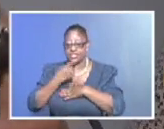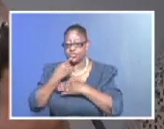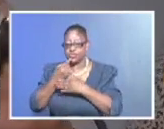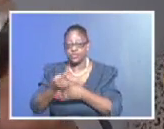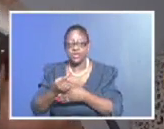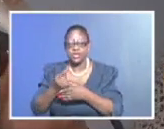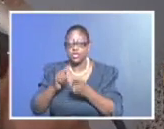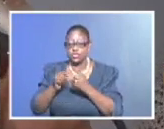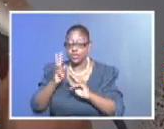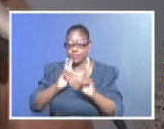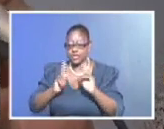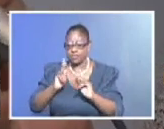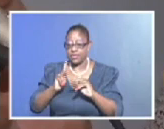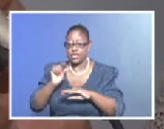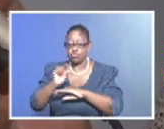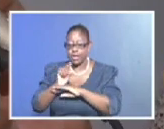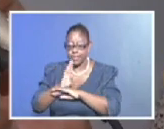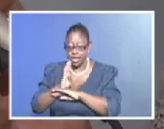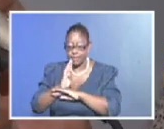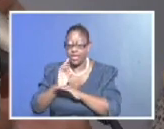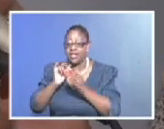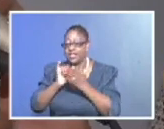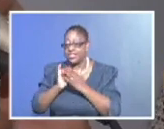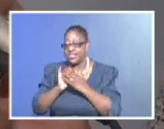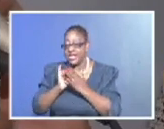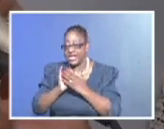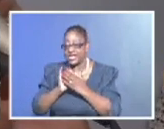to the people of Grand Bahama that that